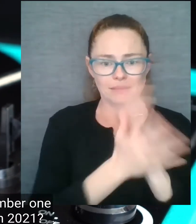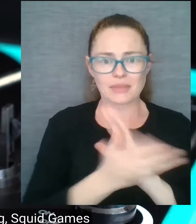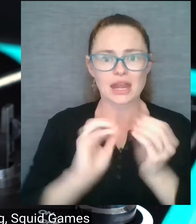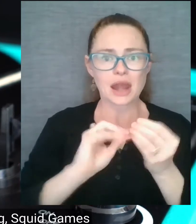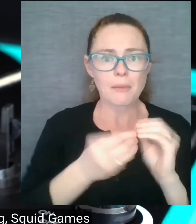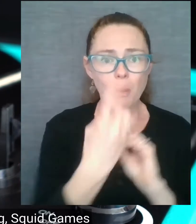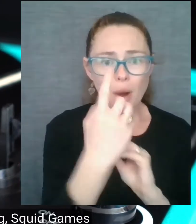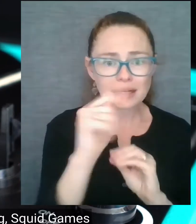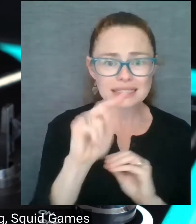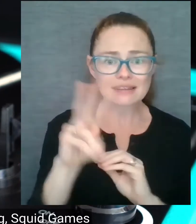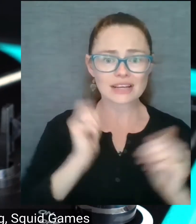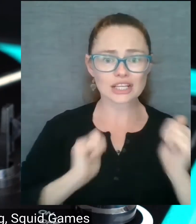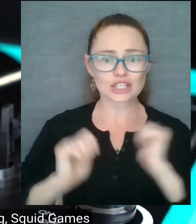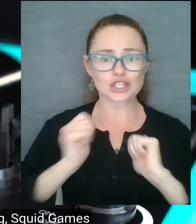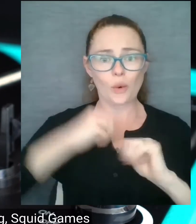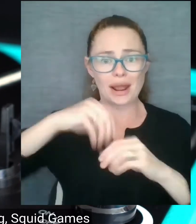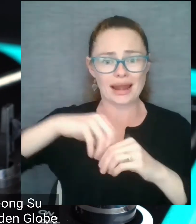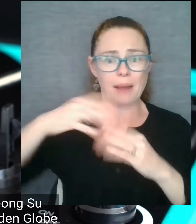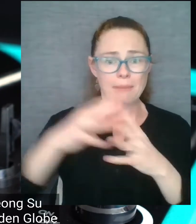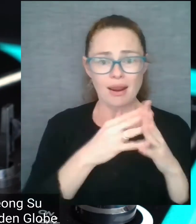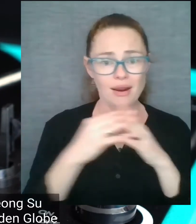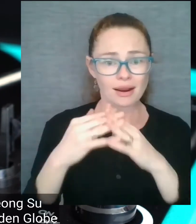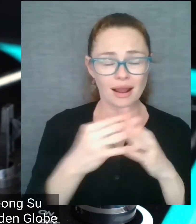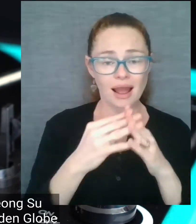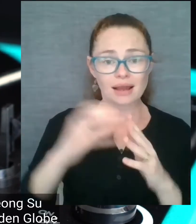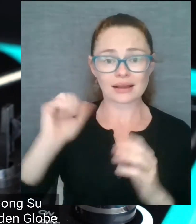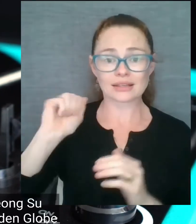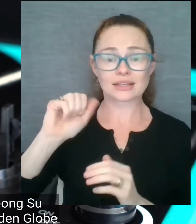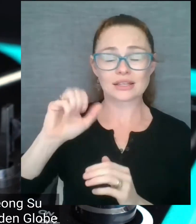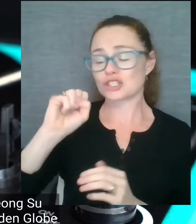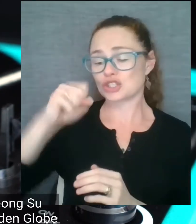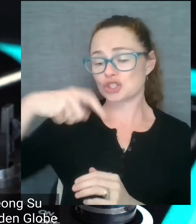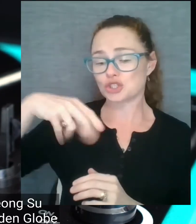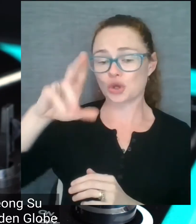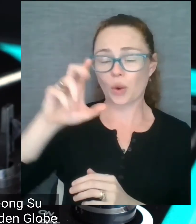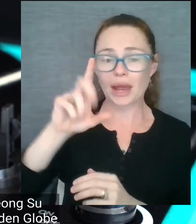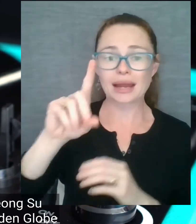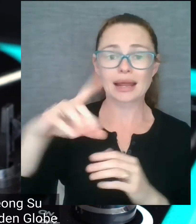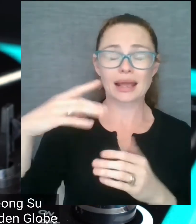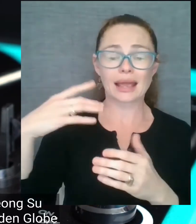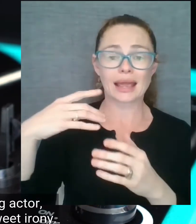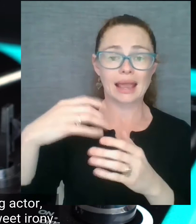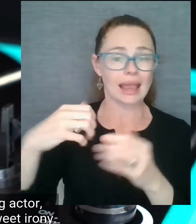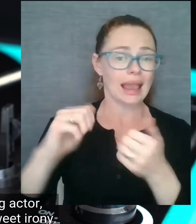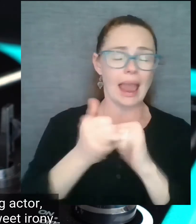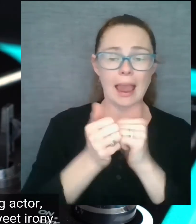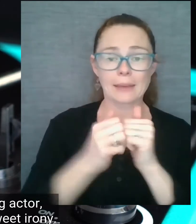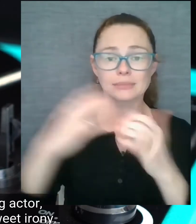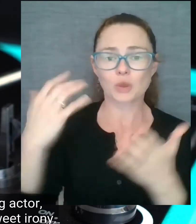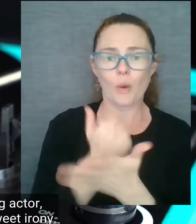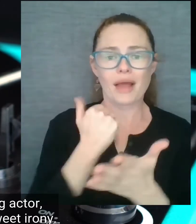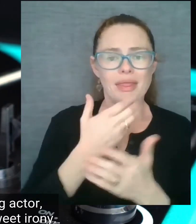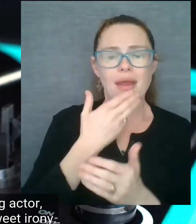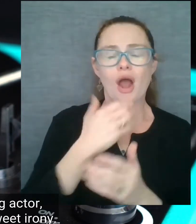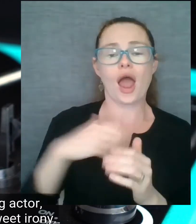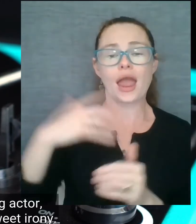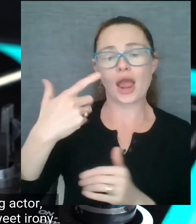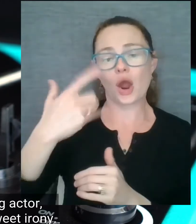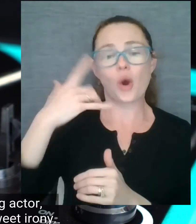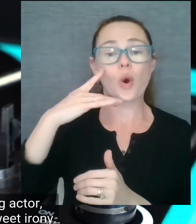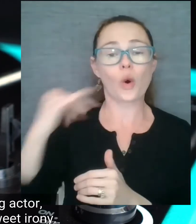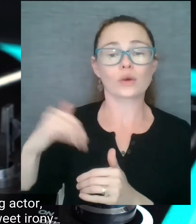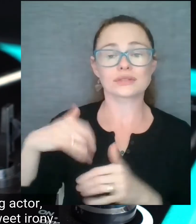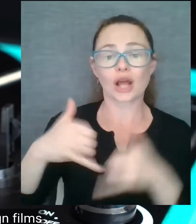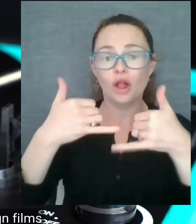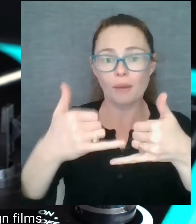2021? Thanks to closed captioning, Squid Game's leading actor Oh Young-soo went on to win a Golden Globe for Best Supporting Actor, which was a